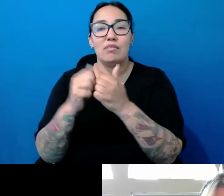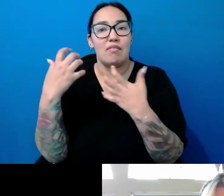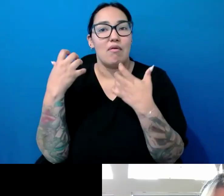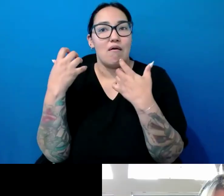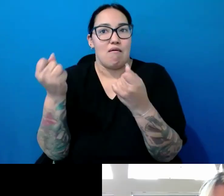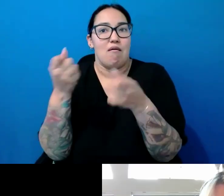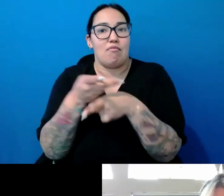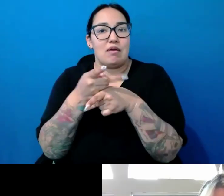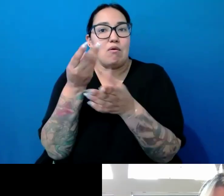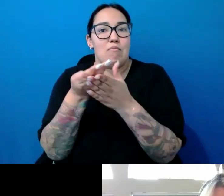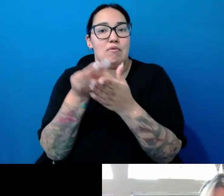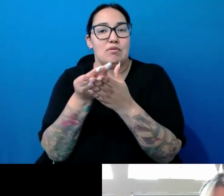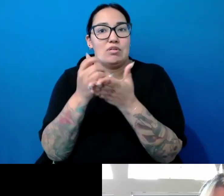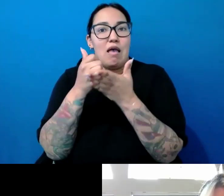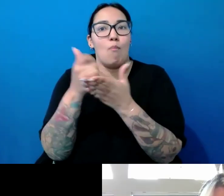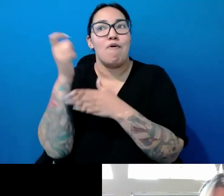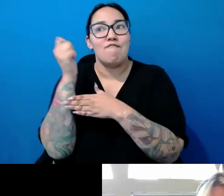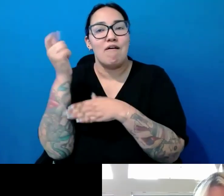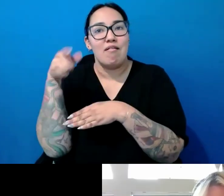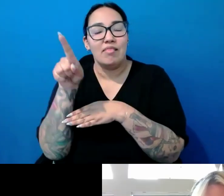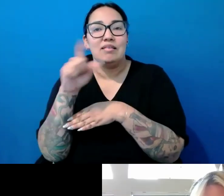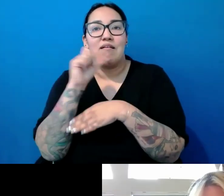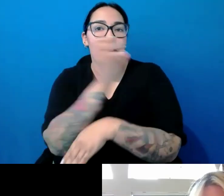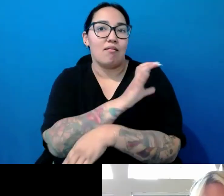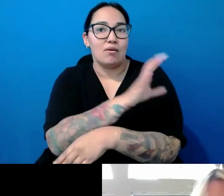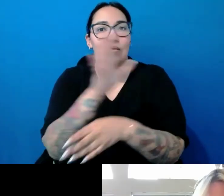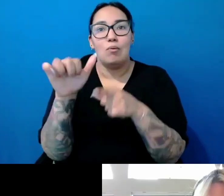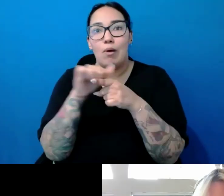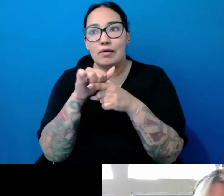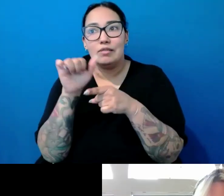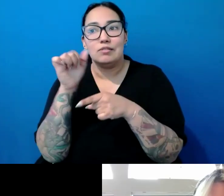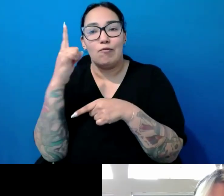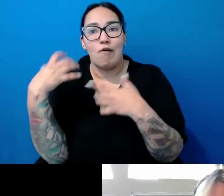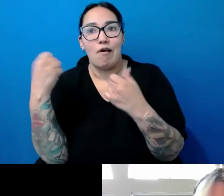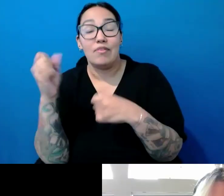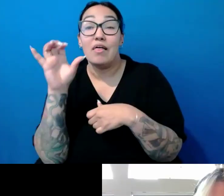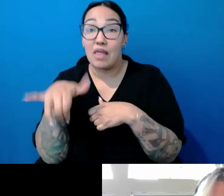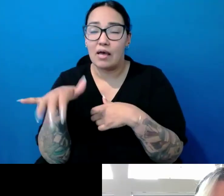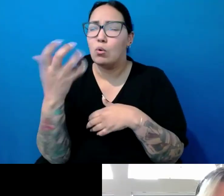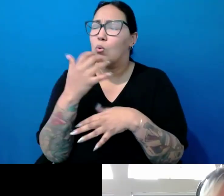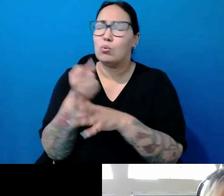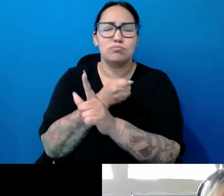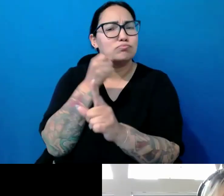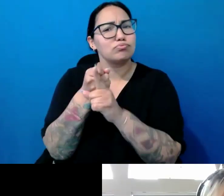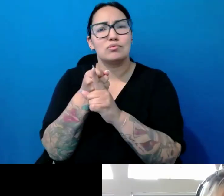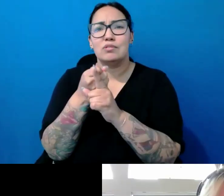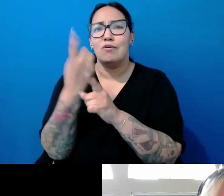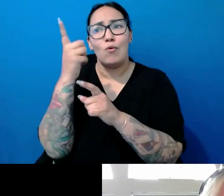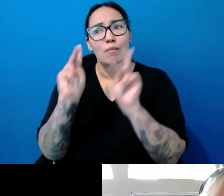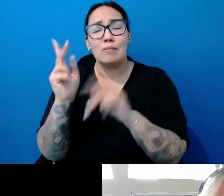dollar to fund these non-clinical factors of health is really going to make an impact for the patients that you